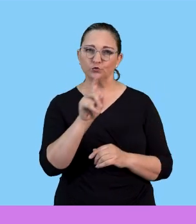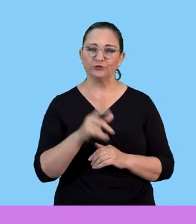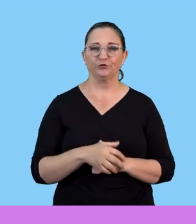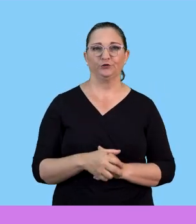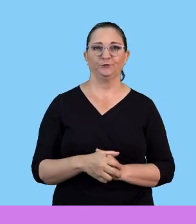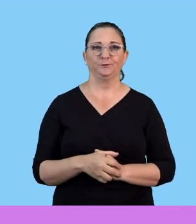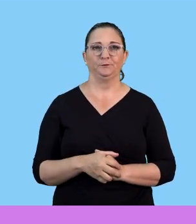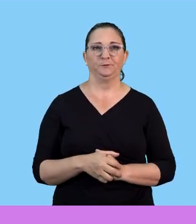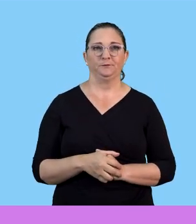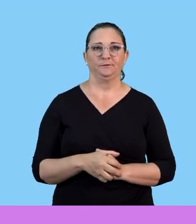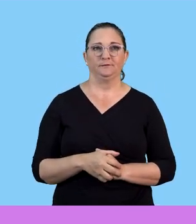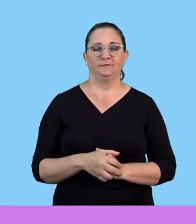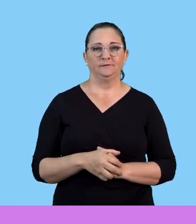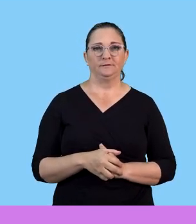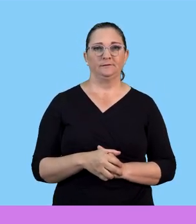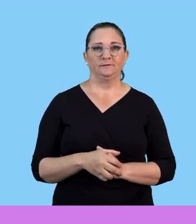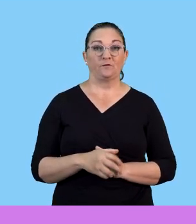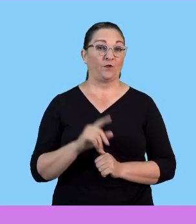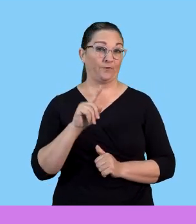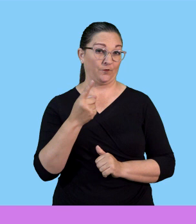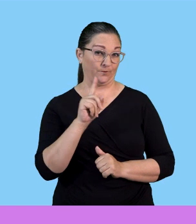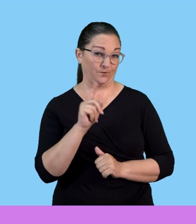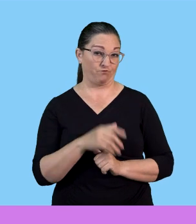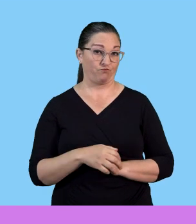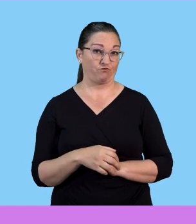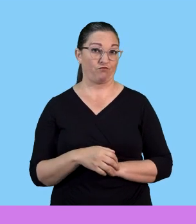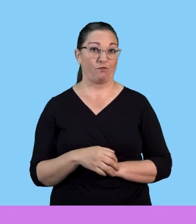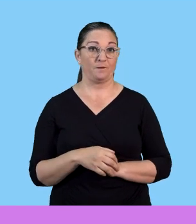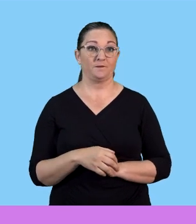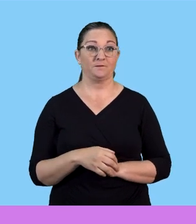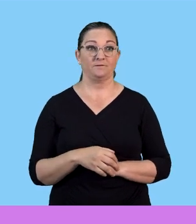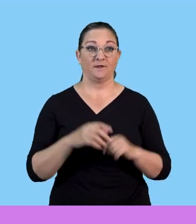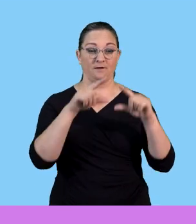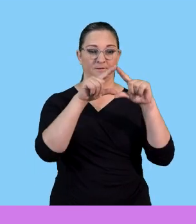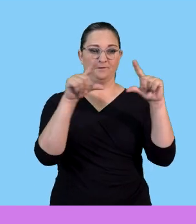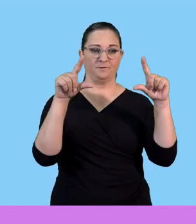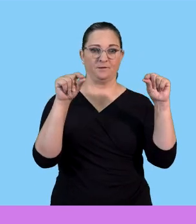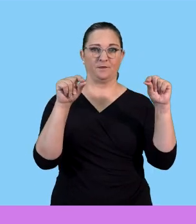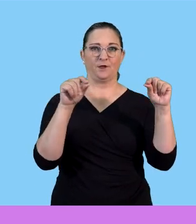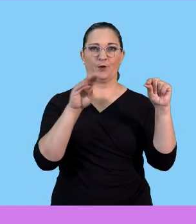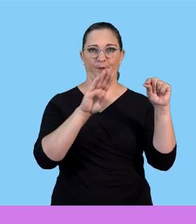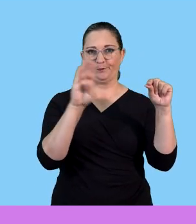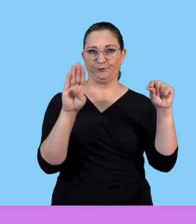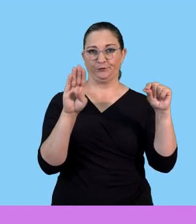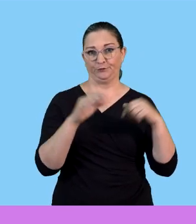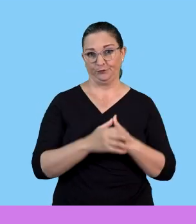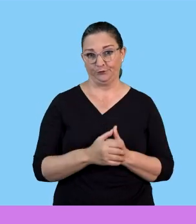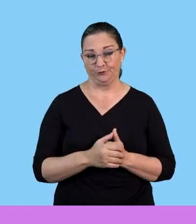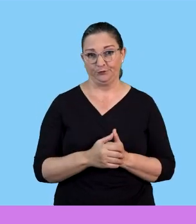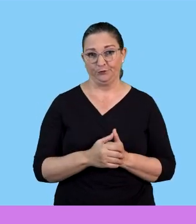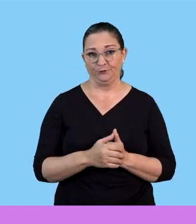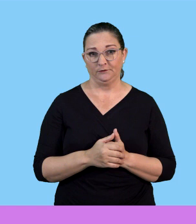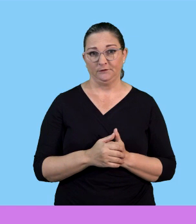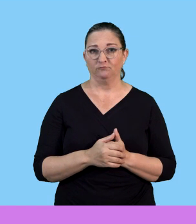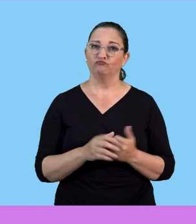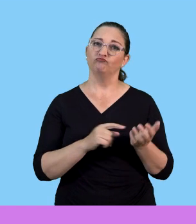the questions that follows. So, first of all, the blue one that's highlighted